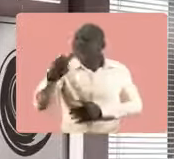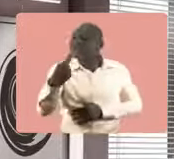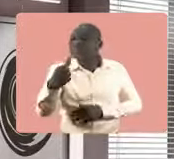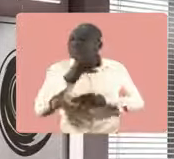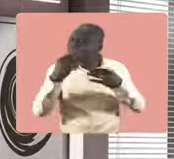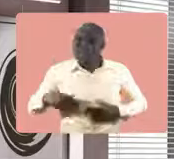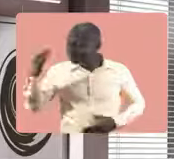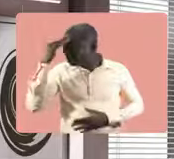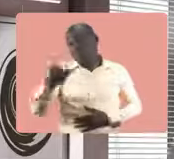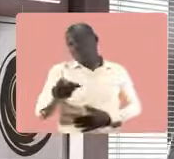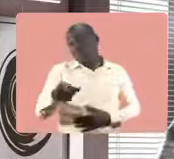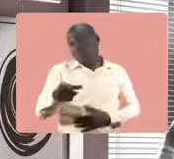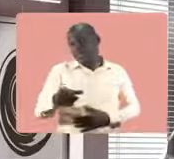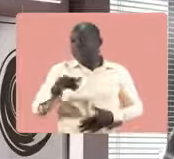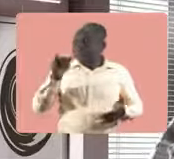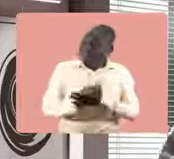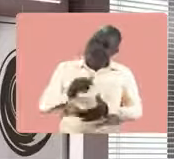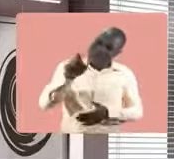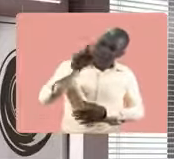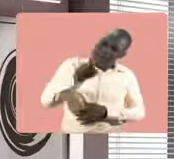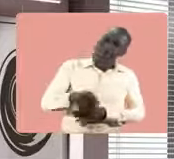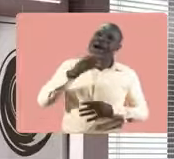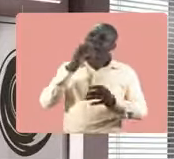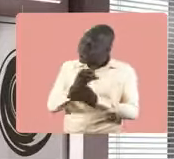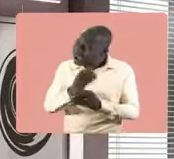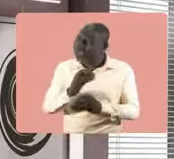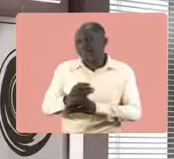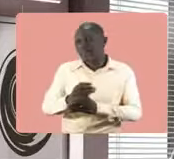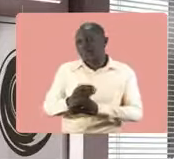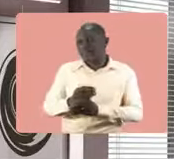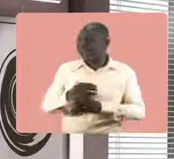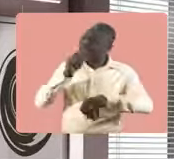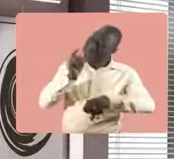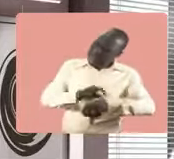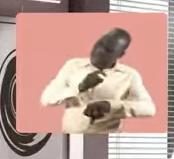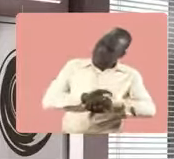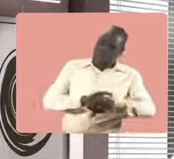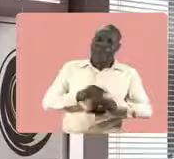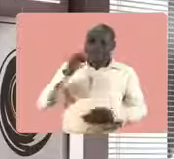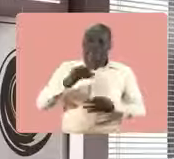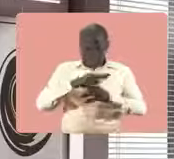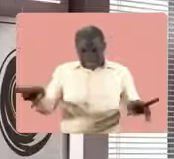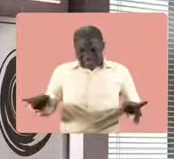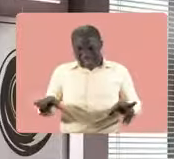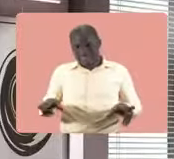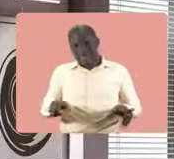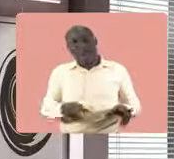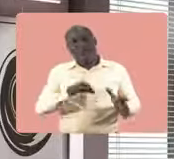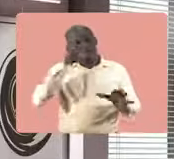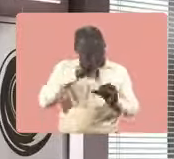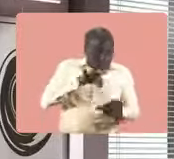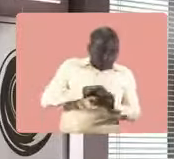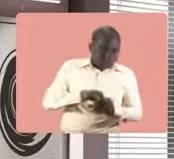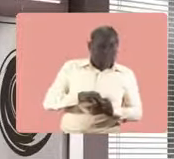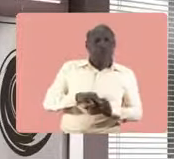muo? A won tansi na won yine wuhon. Ebre son, niye se kotu waba, anuwa kotu waba.